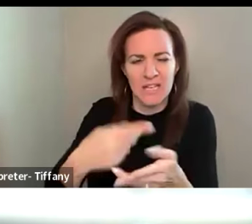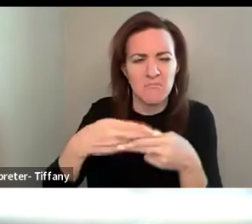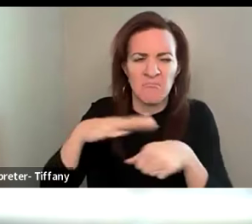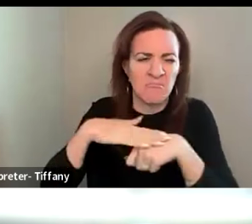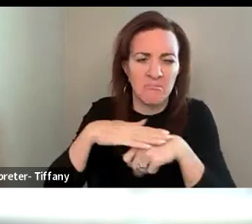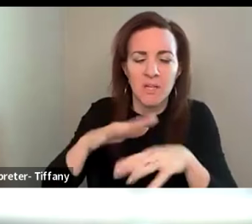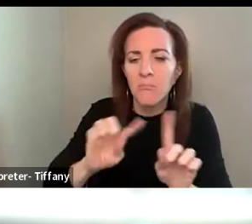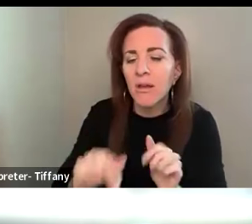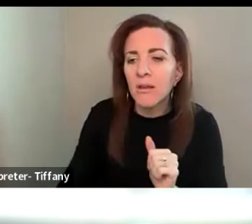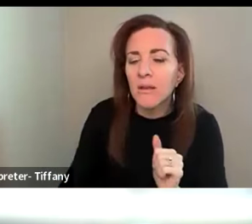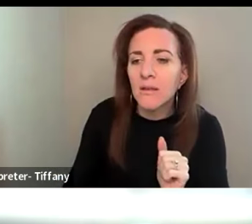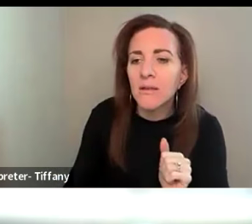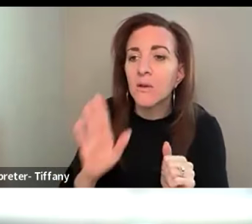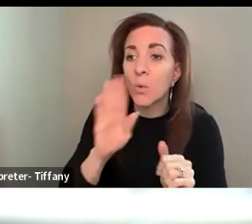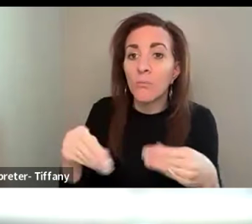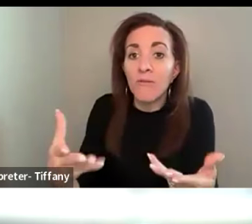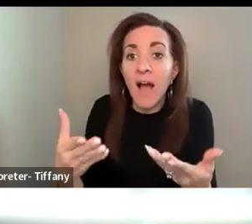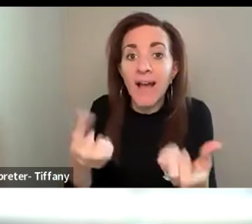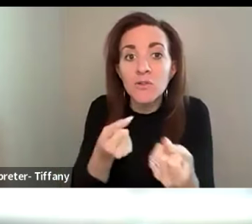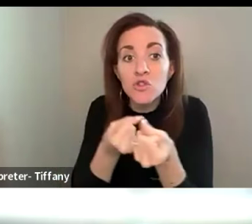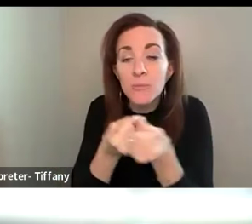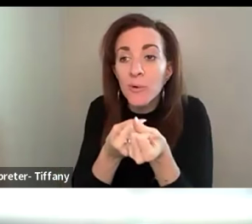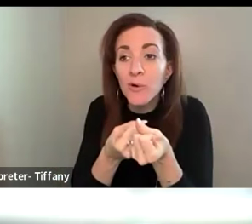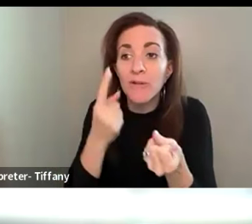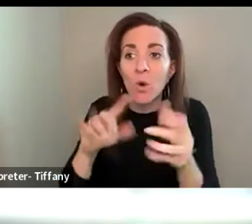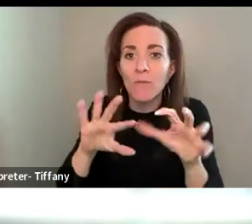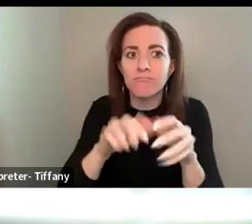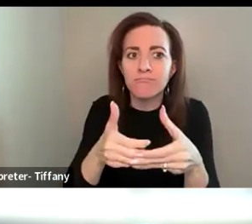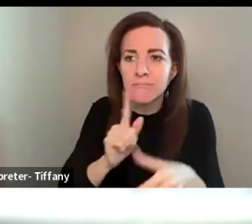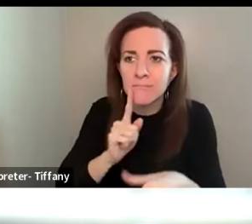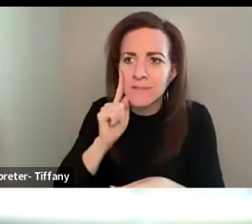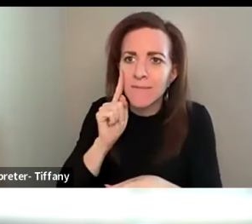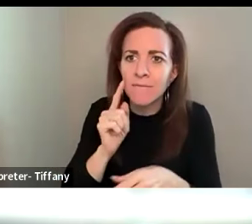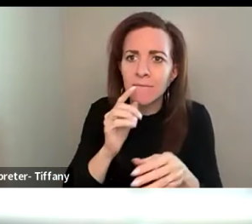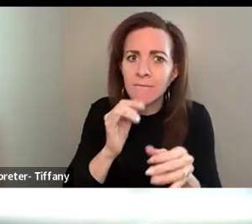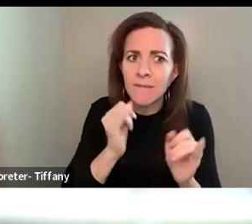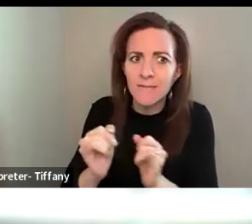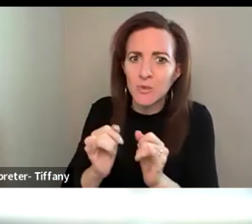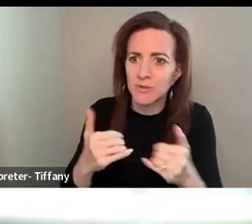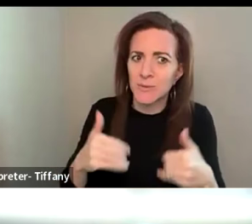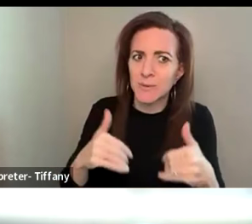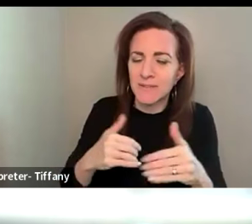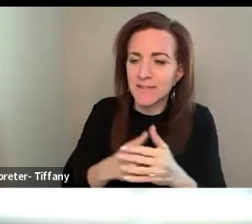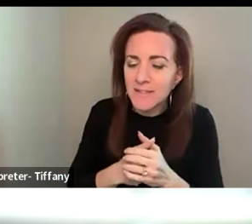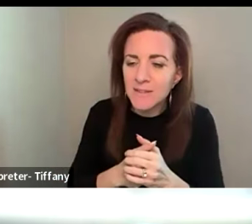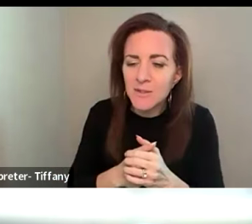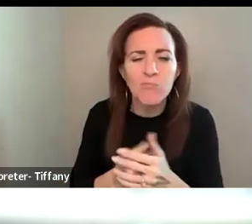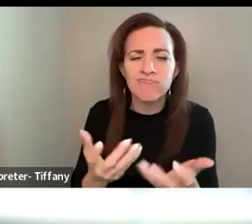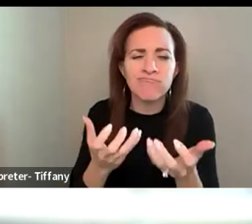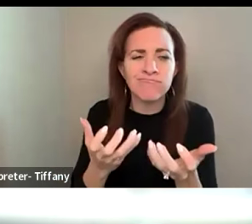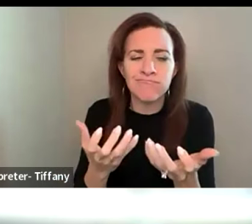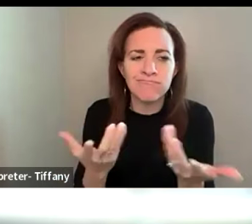briefly, but that can provide support to our population of deaf individuals. And so just wanted